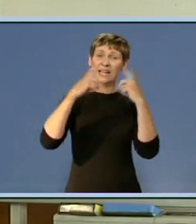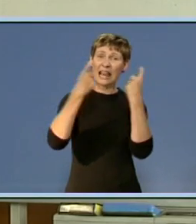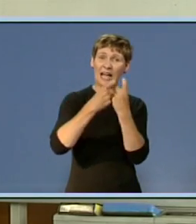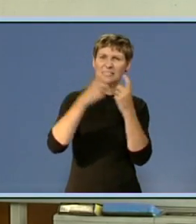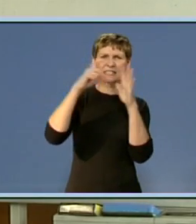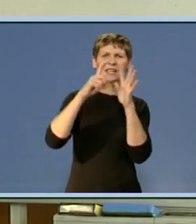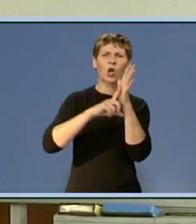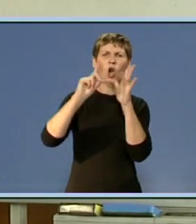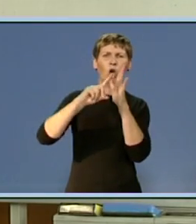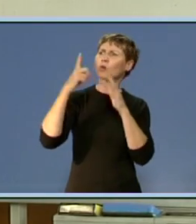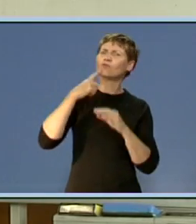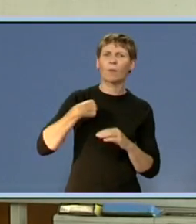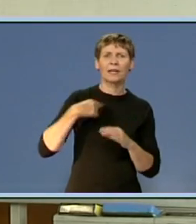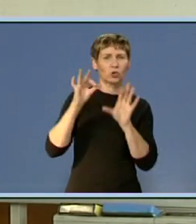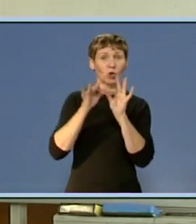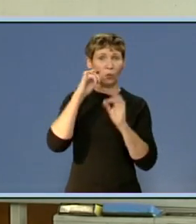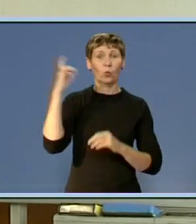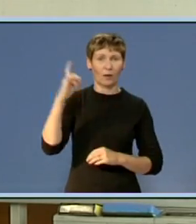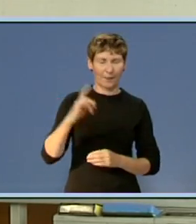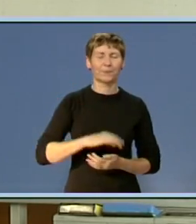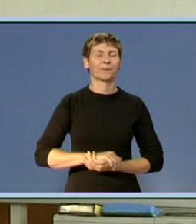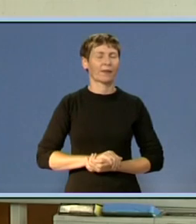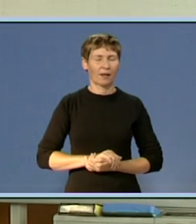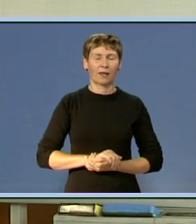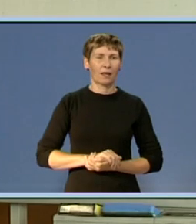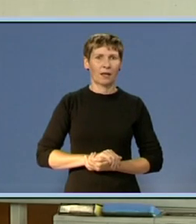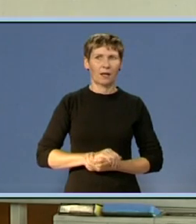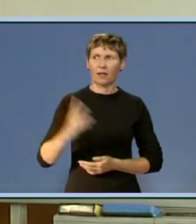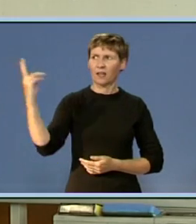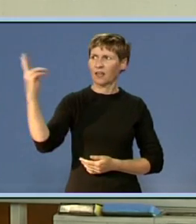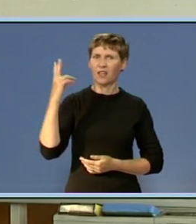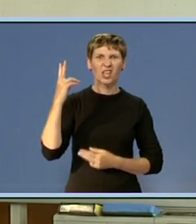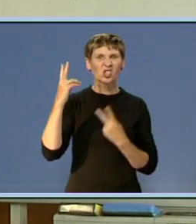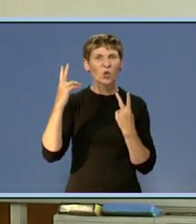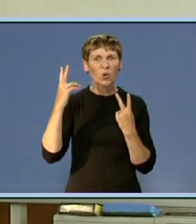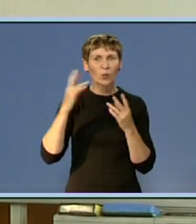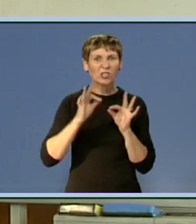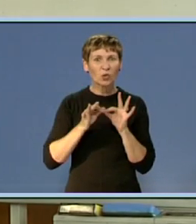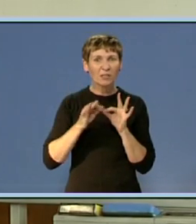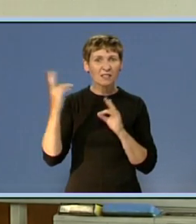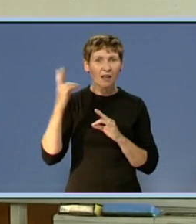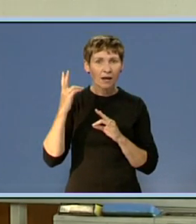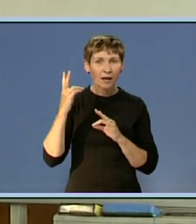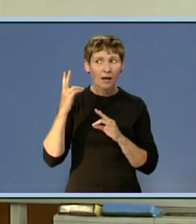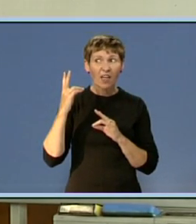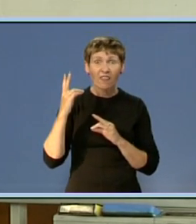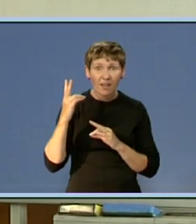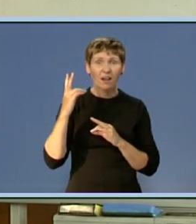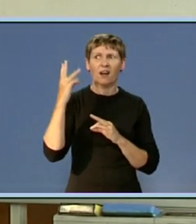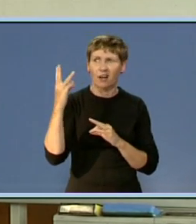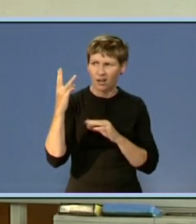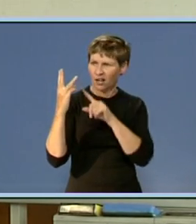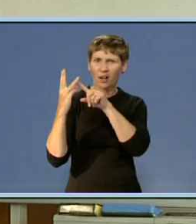Say on the first class I knew that an interpreter was coming, but I didn't realise that there was going to be two, and I also